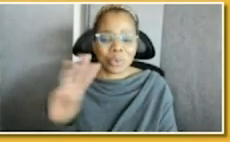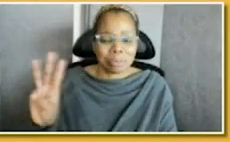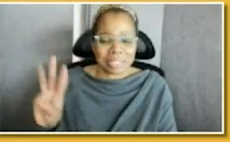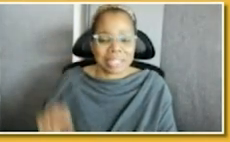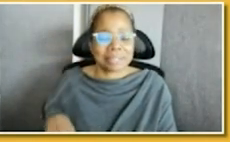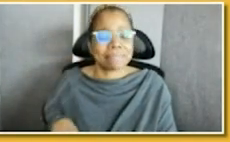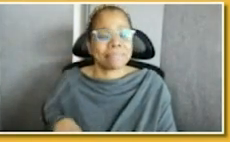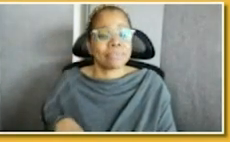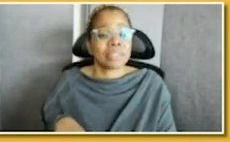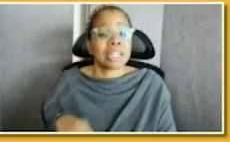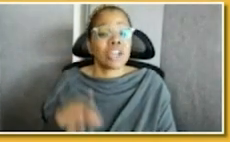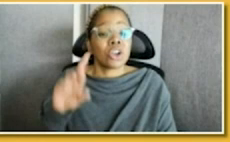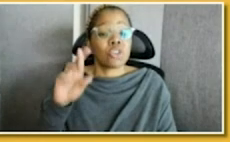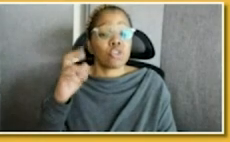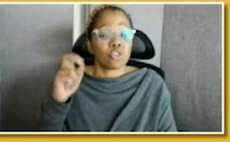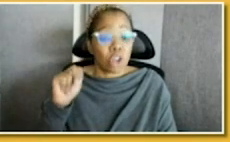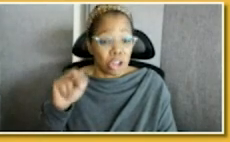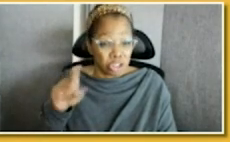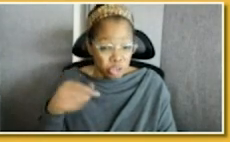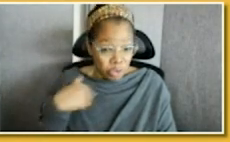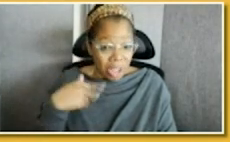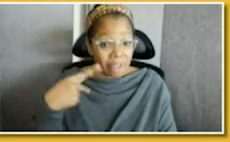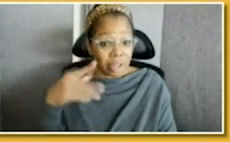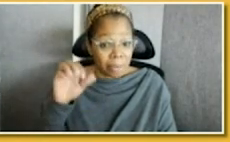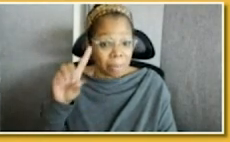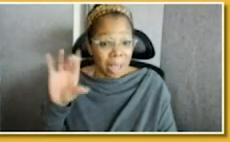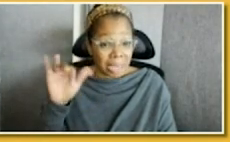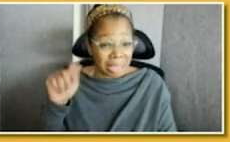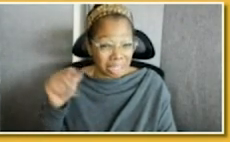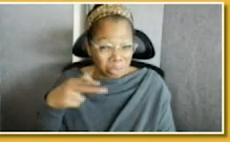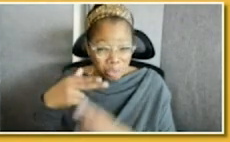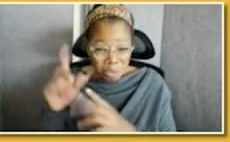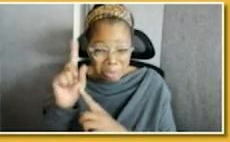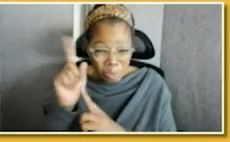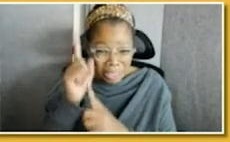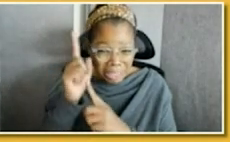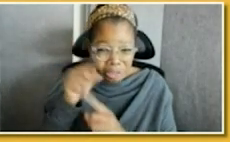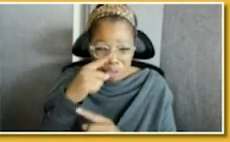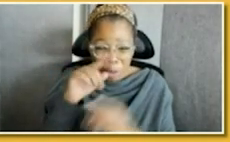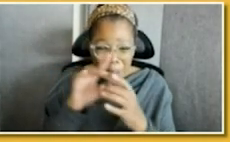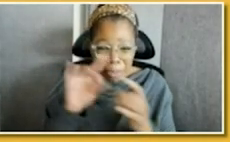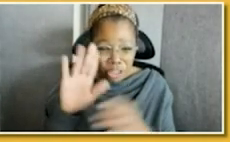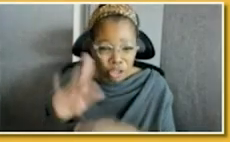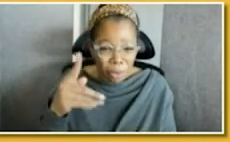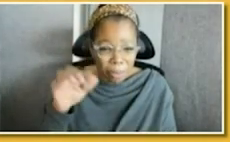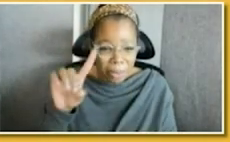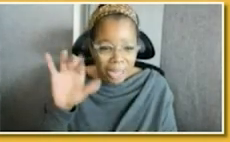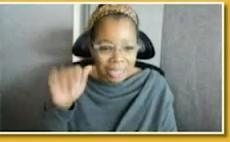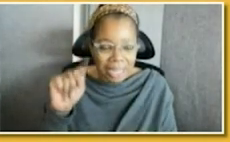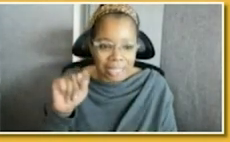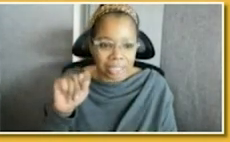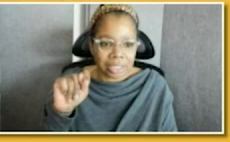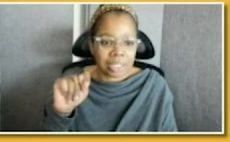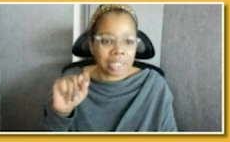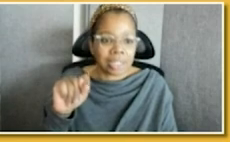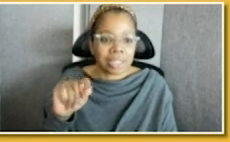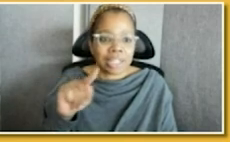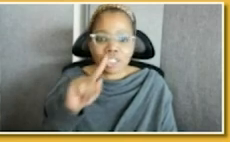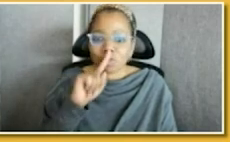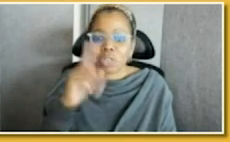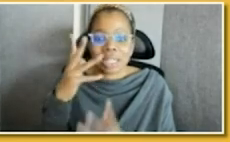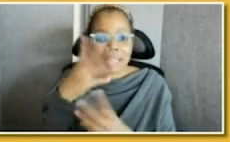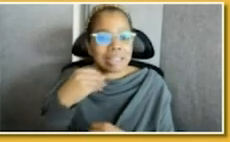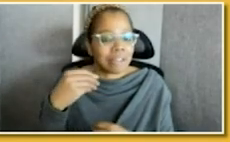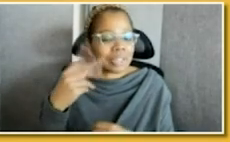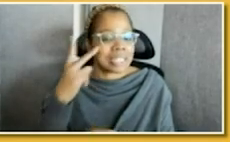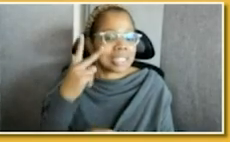I know you have a podcast, so I want to give you a quick second to just quickly mention your podcast, because it's been lovely to both see you in the film